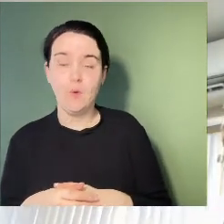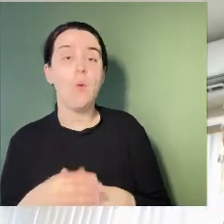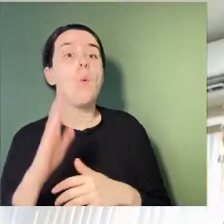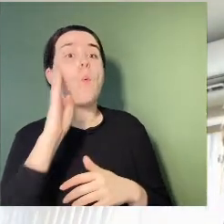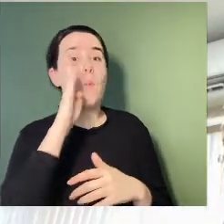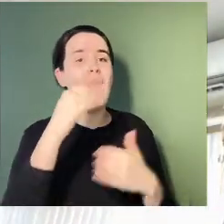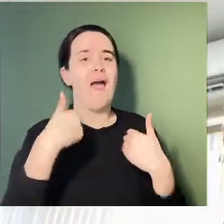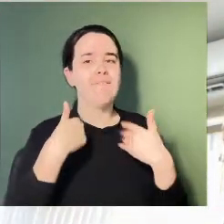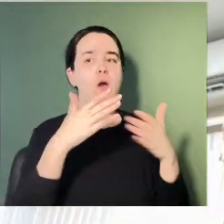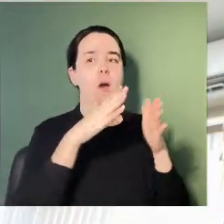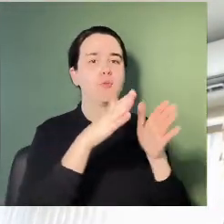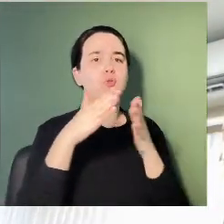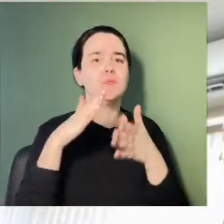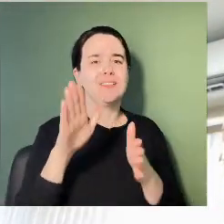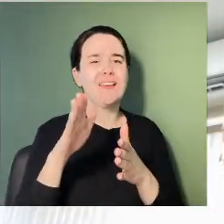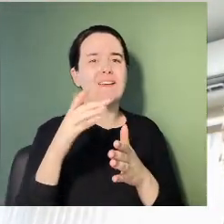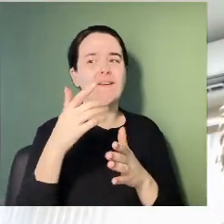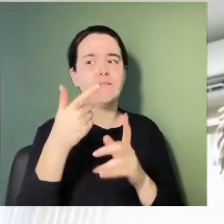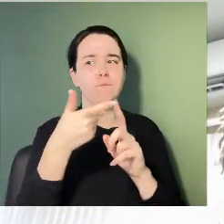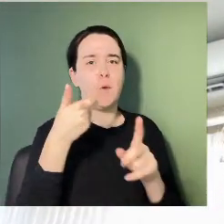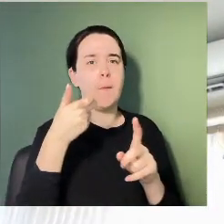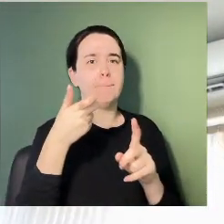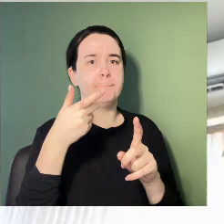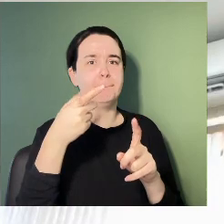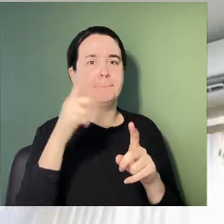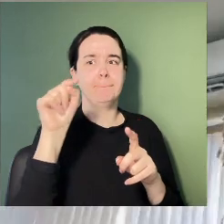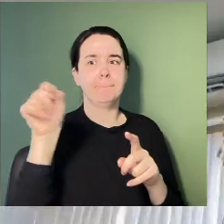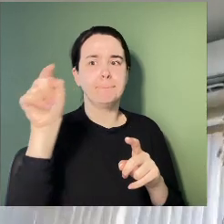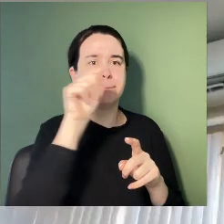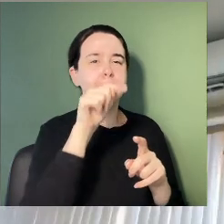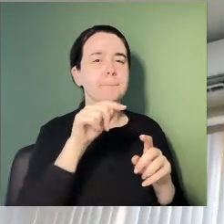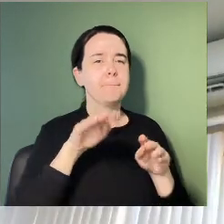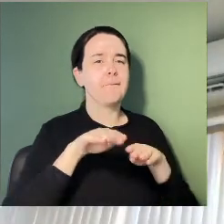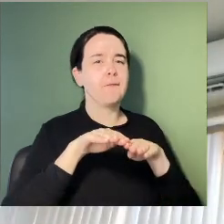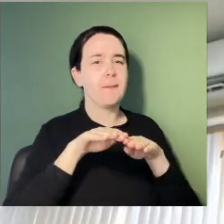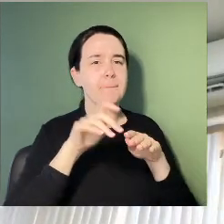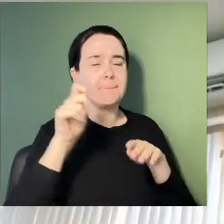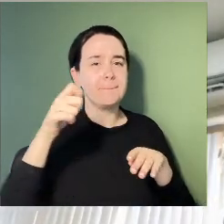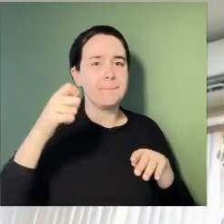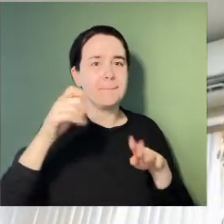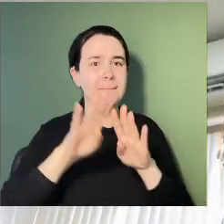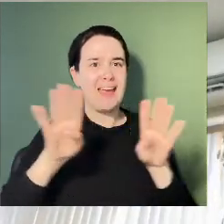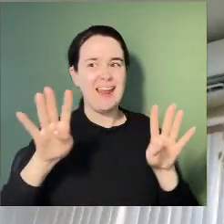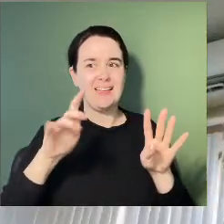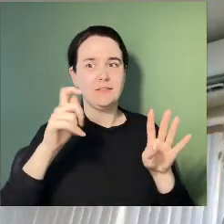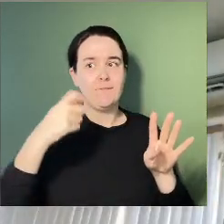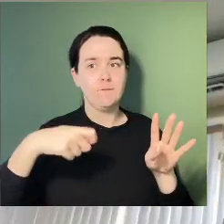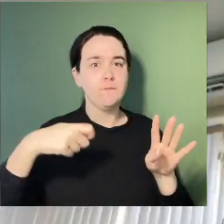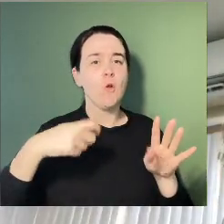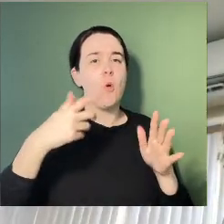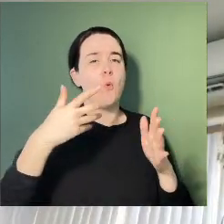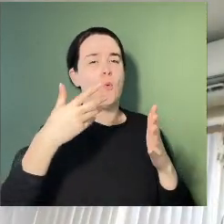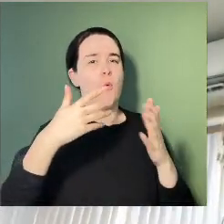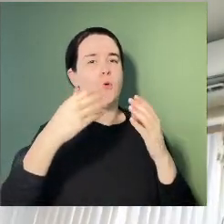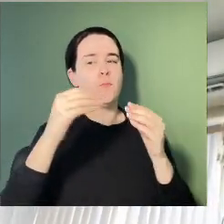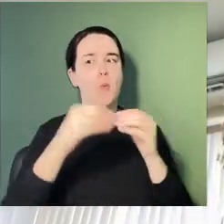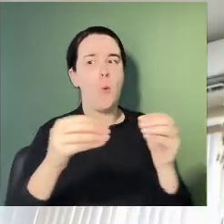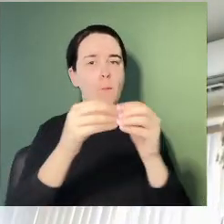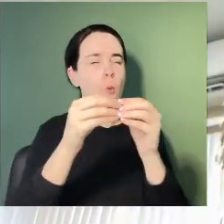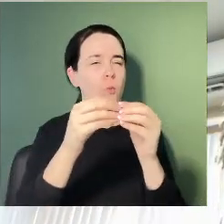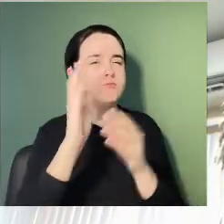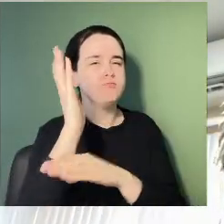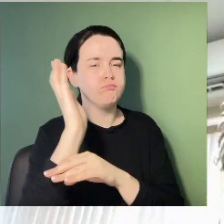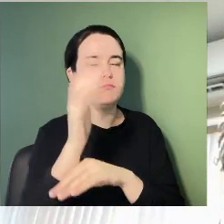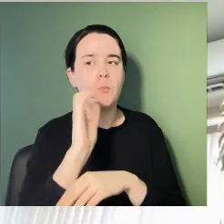an opportunity for questions from the floor to be shared with our panelists. So yeah, Robin,